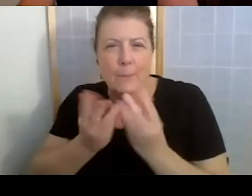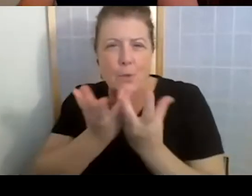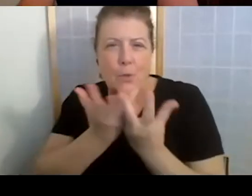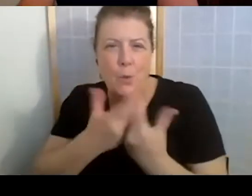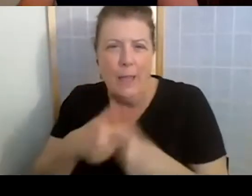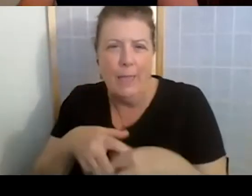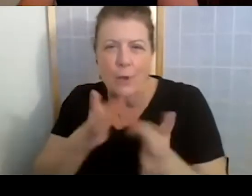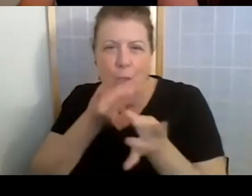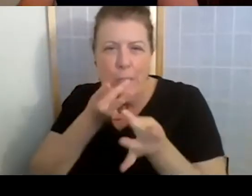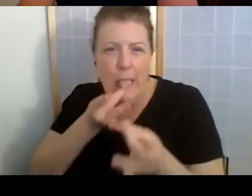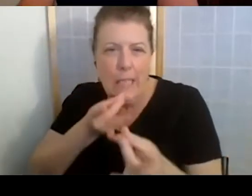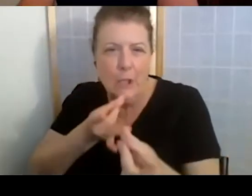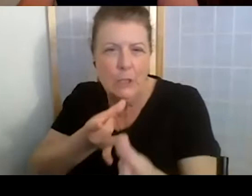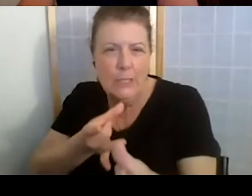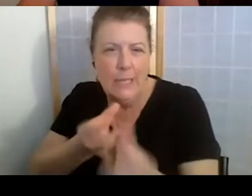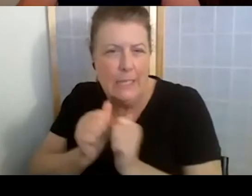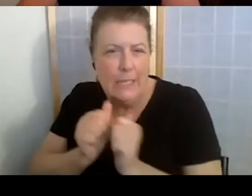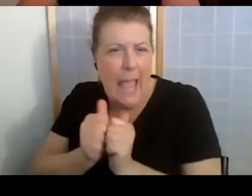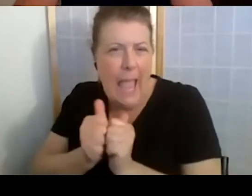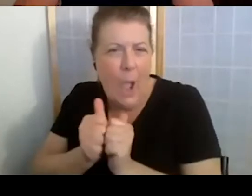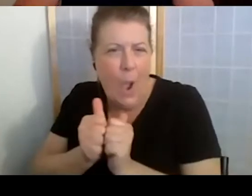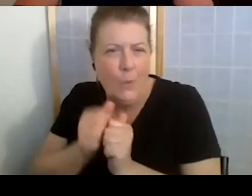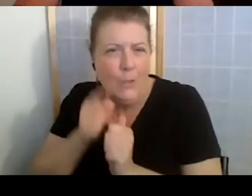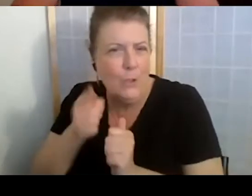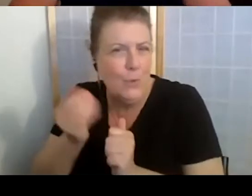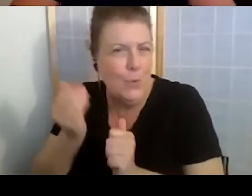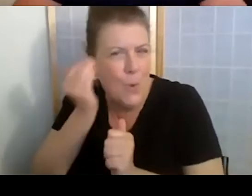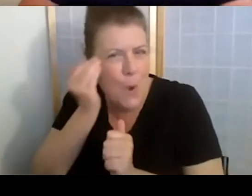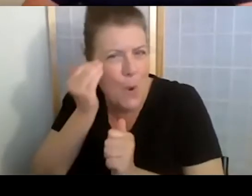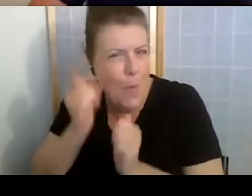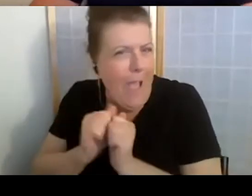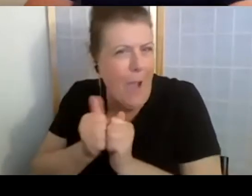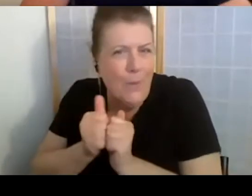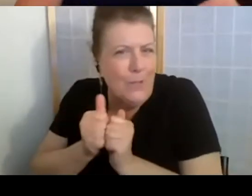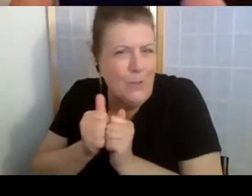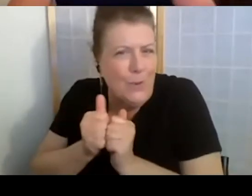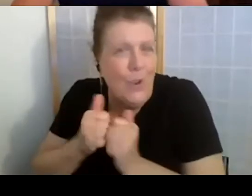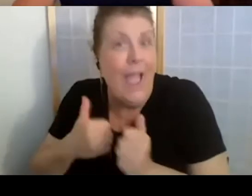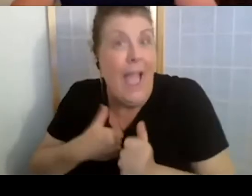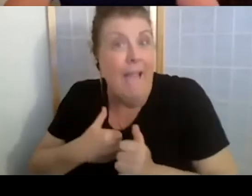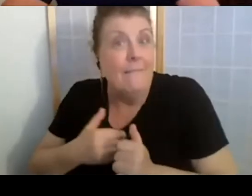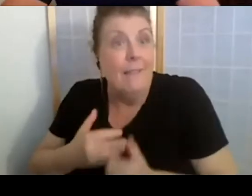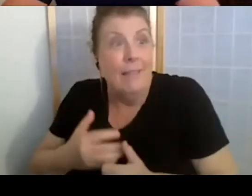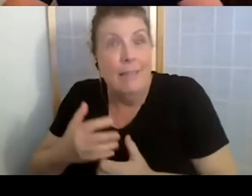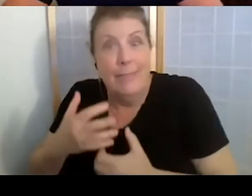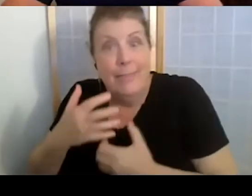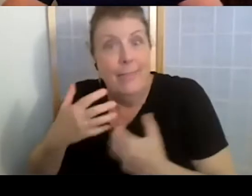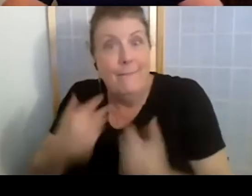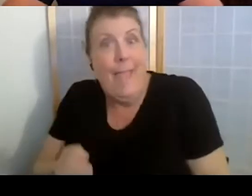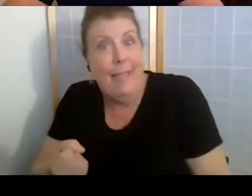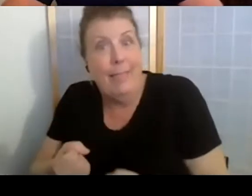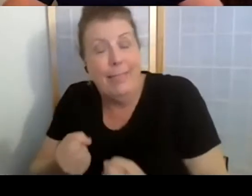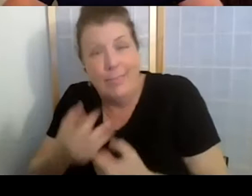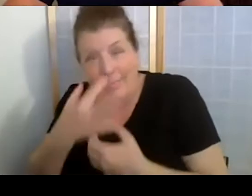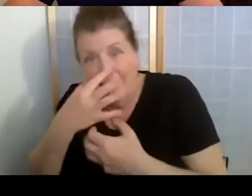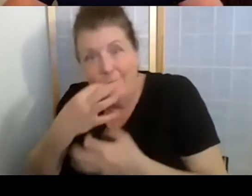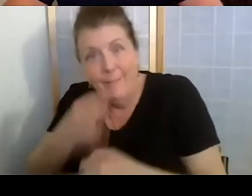How did you know and how did you have the faith to bring those, all this, as well as the source material that is beloved?